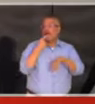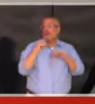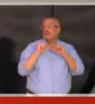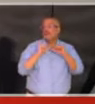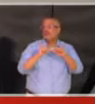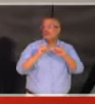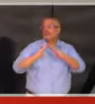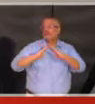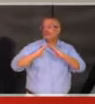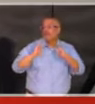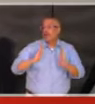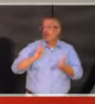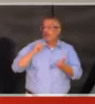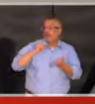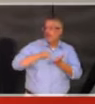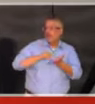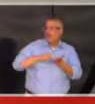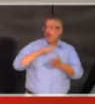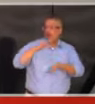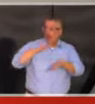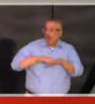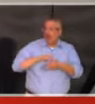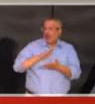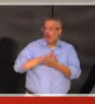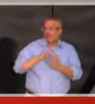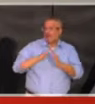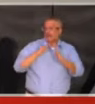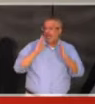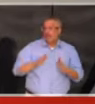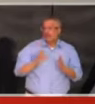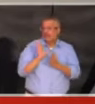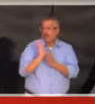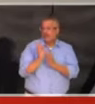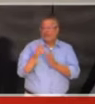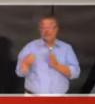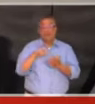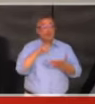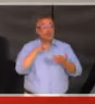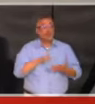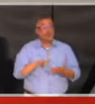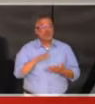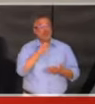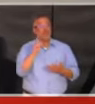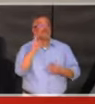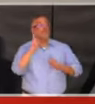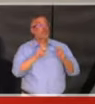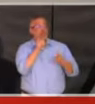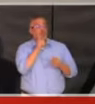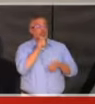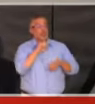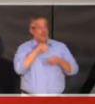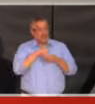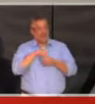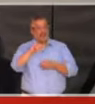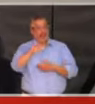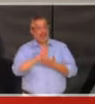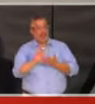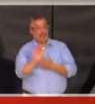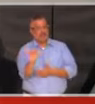long-term, affordable, on-campus housing options for students and for the people who work in those